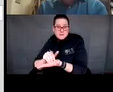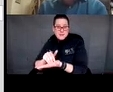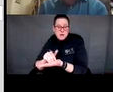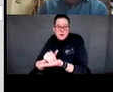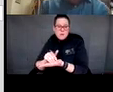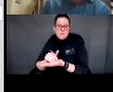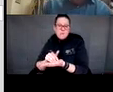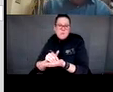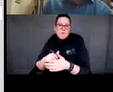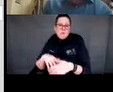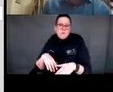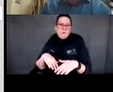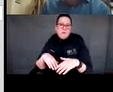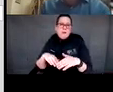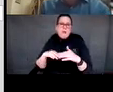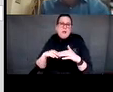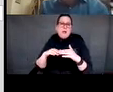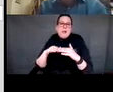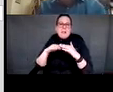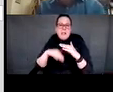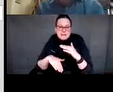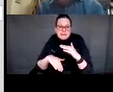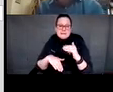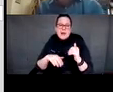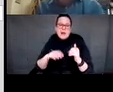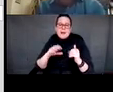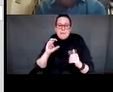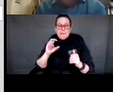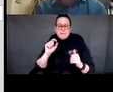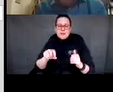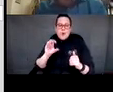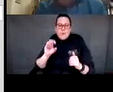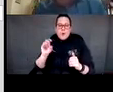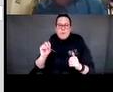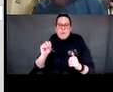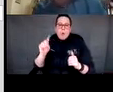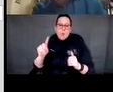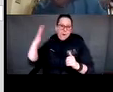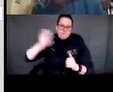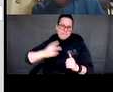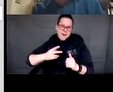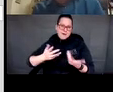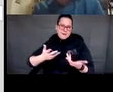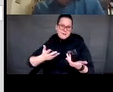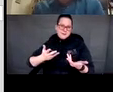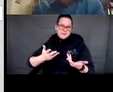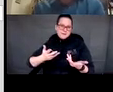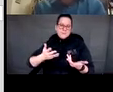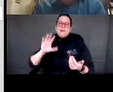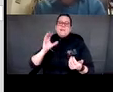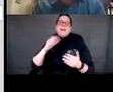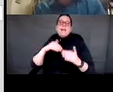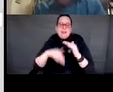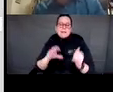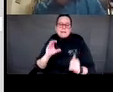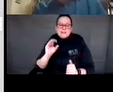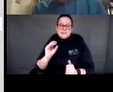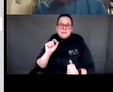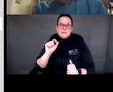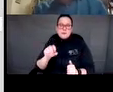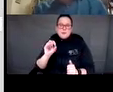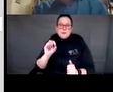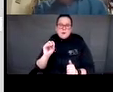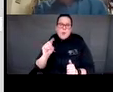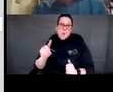than 0.1% remained out on furlough by the end of September. So that's good news to see in terms of bringing back our workforce.